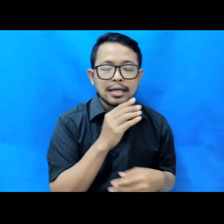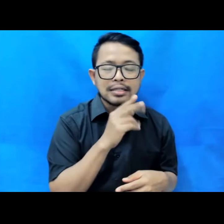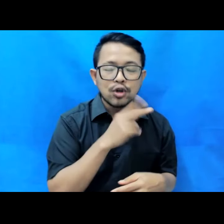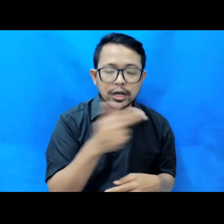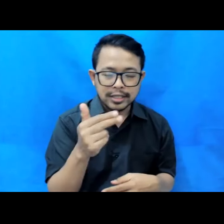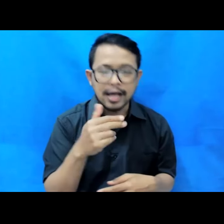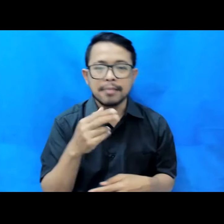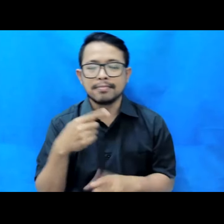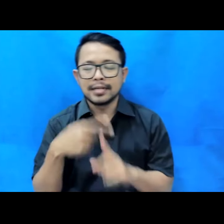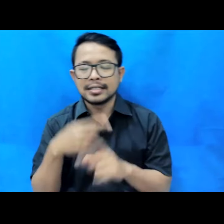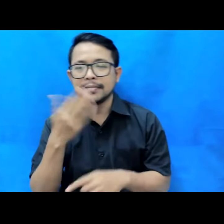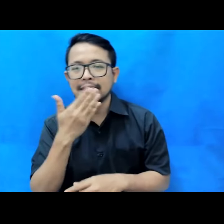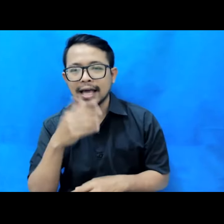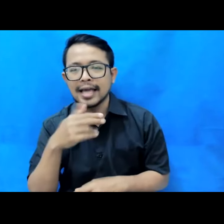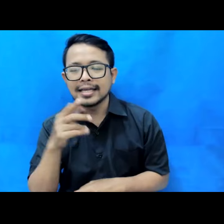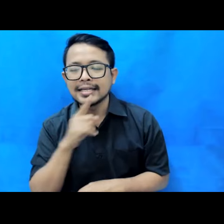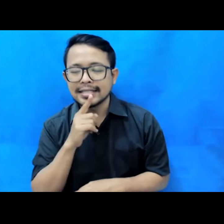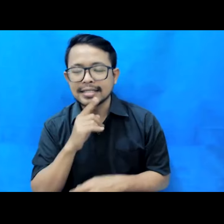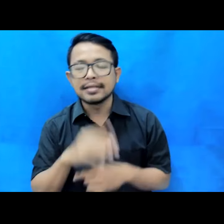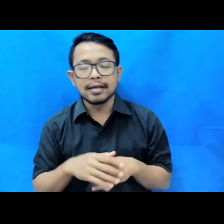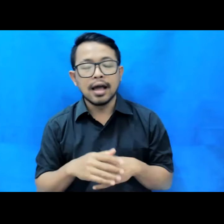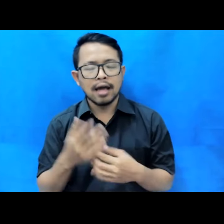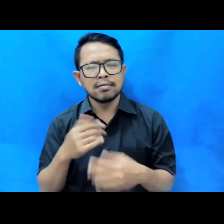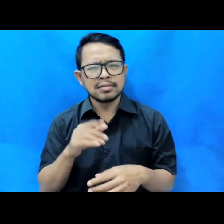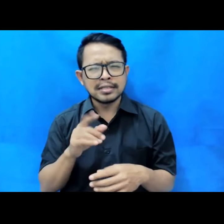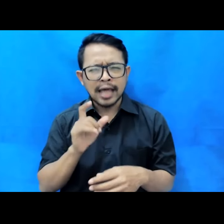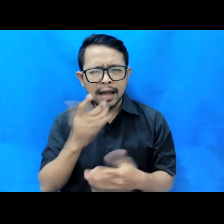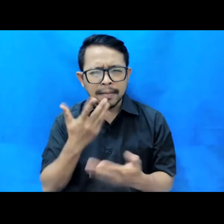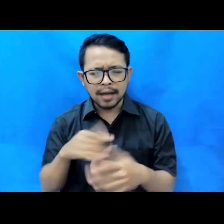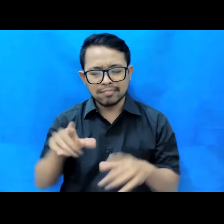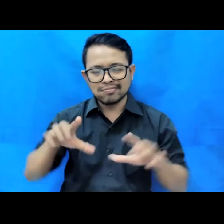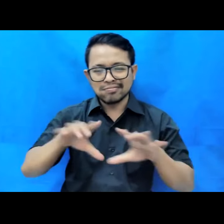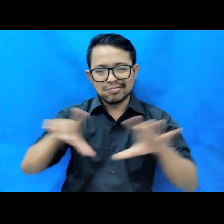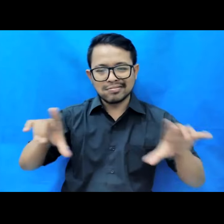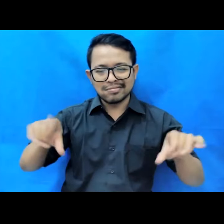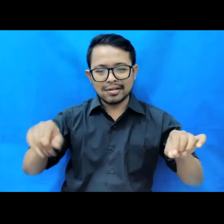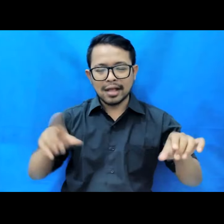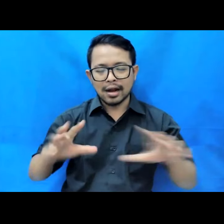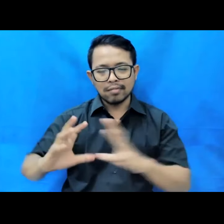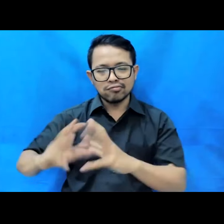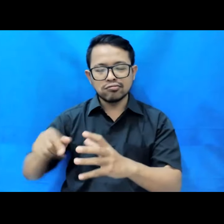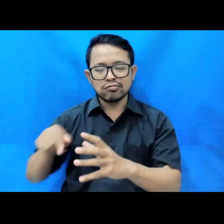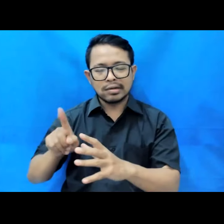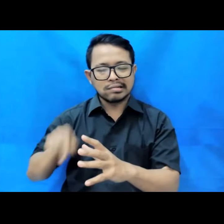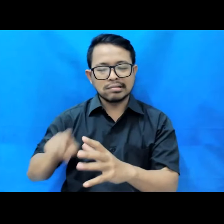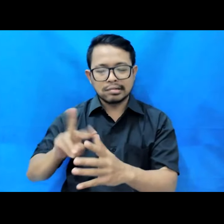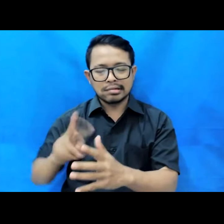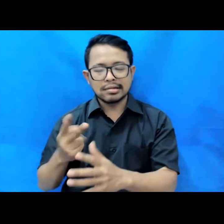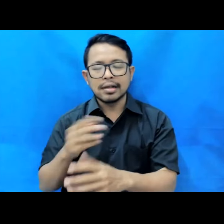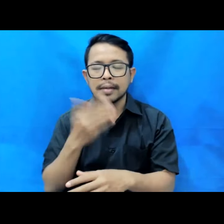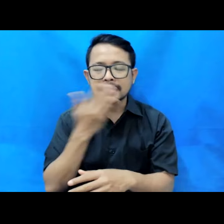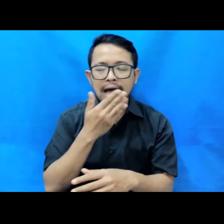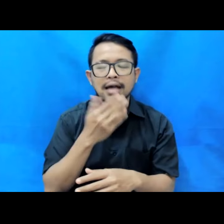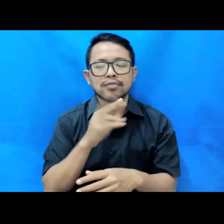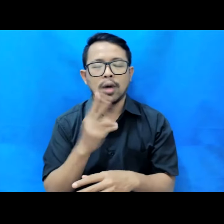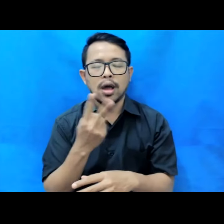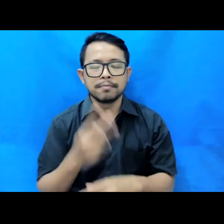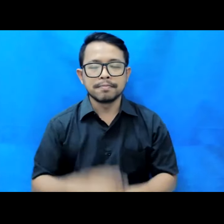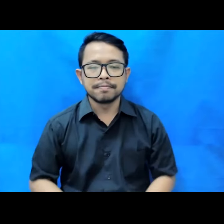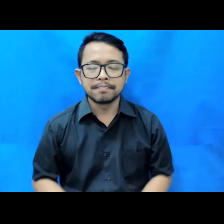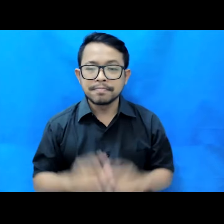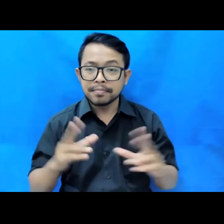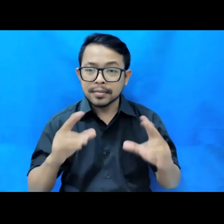and some will be conducted in English. In English interpretation and Indonesian interpretation can be accessed through the globe icon, which is in the bottom